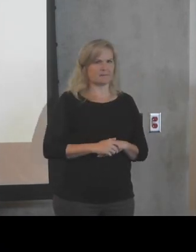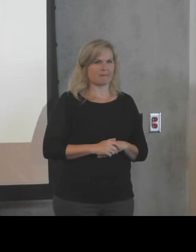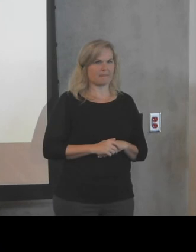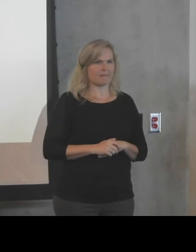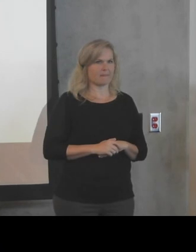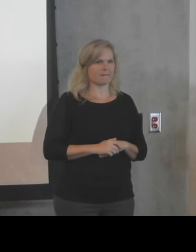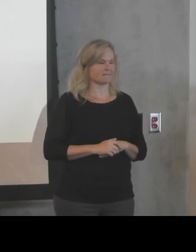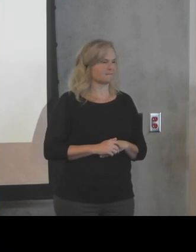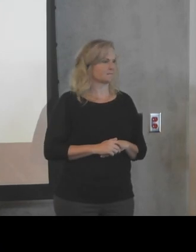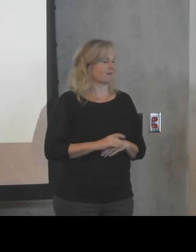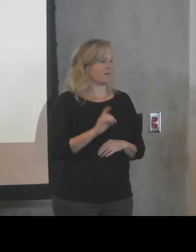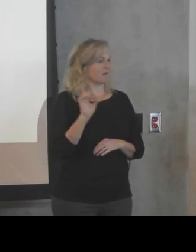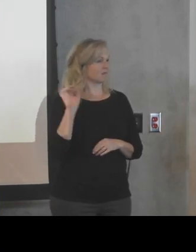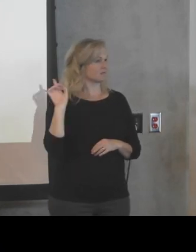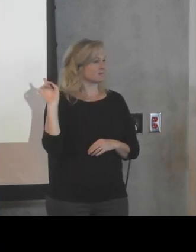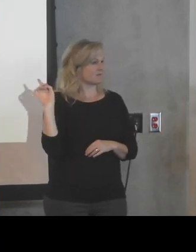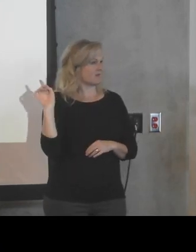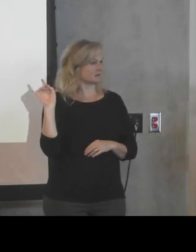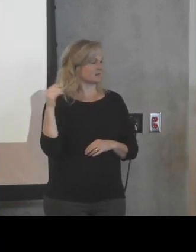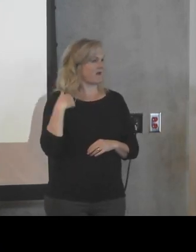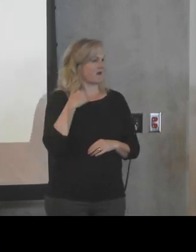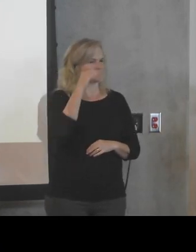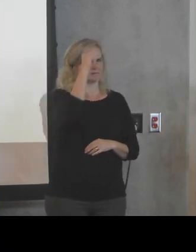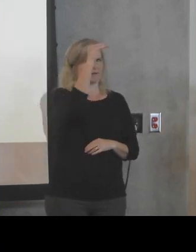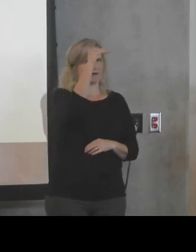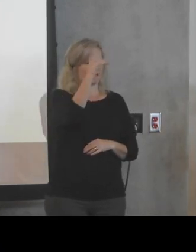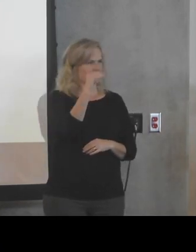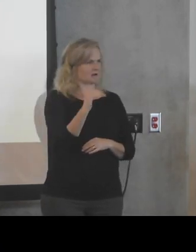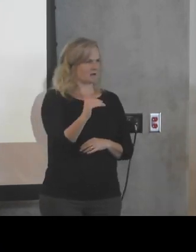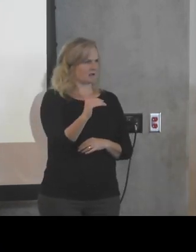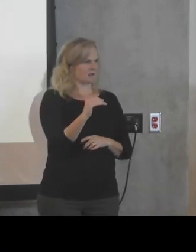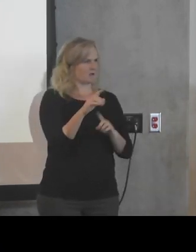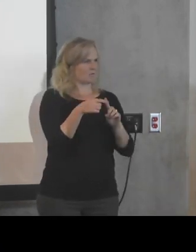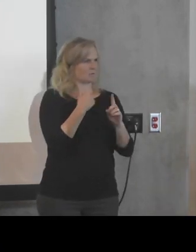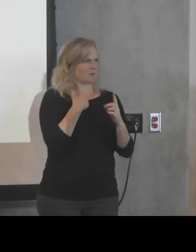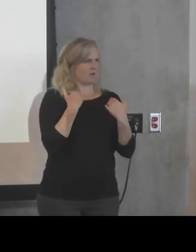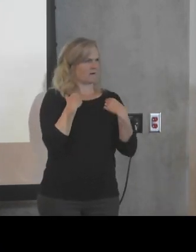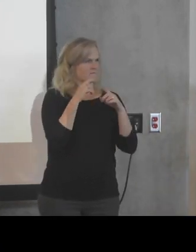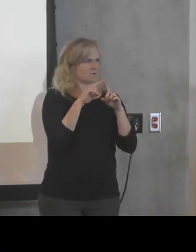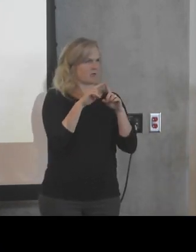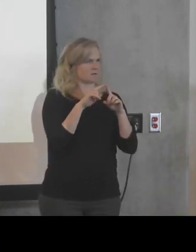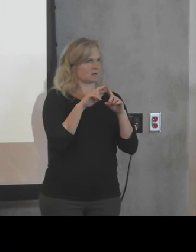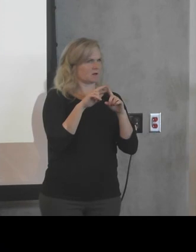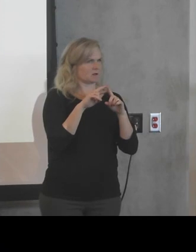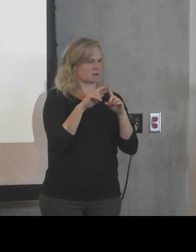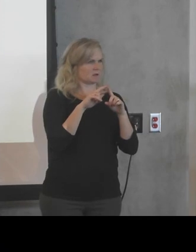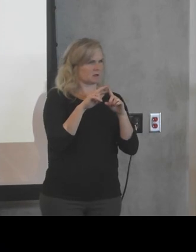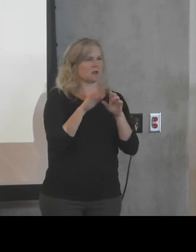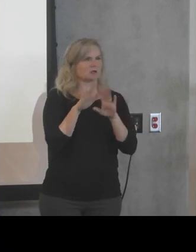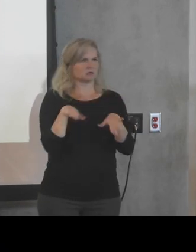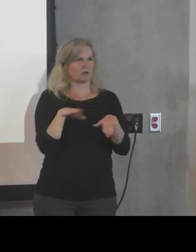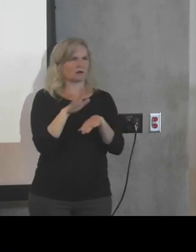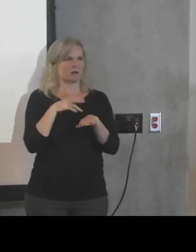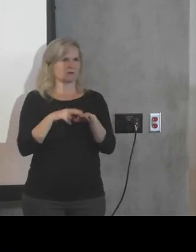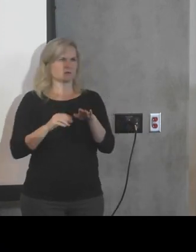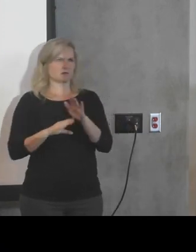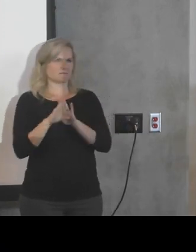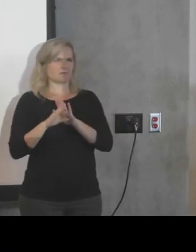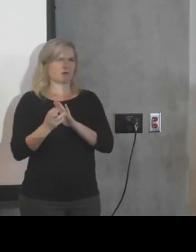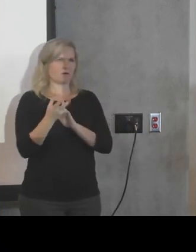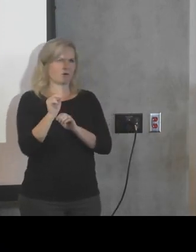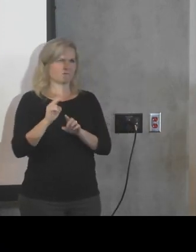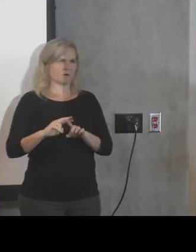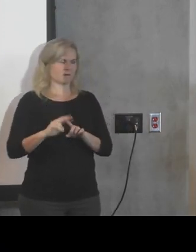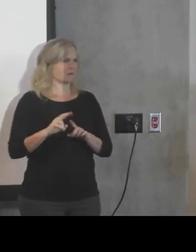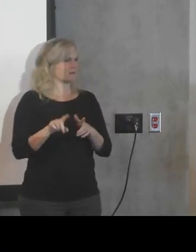So this gives you a hierarchy of, when you're looking at vocabulary, how children naturally develop vocabulary. So